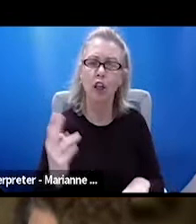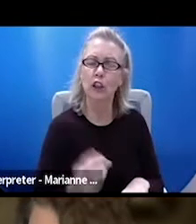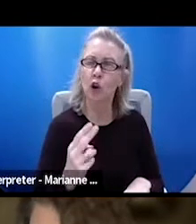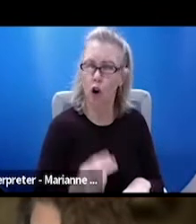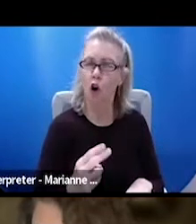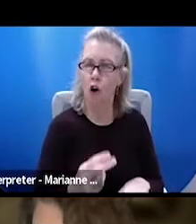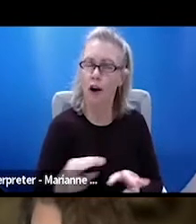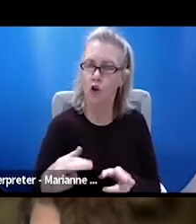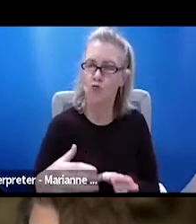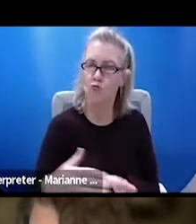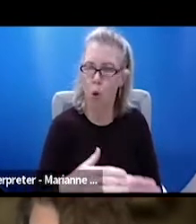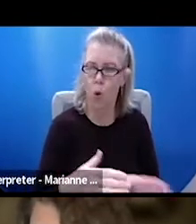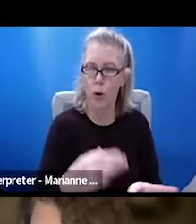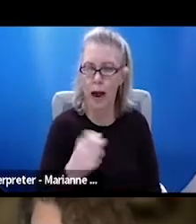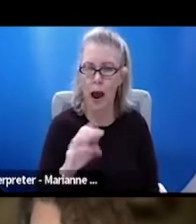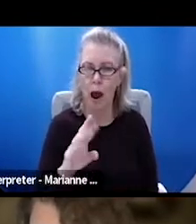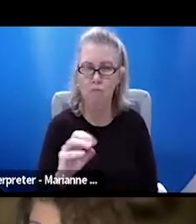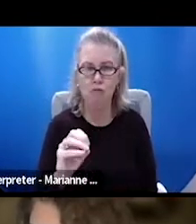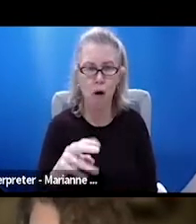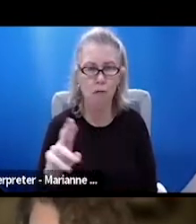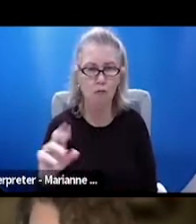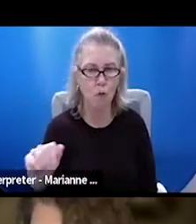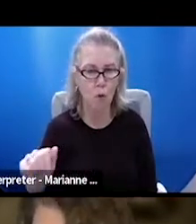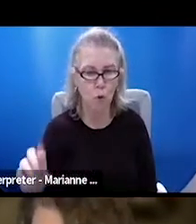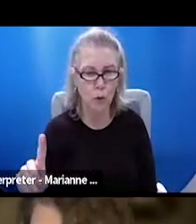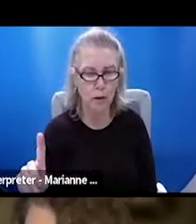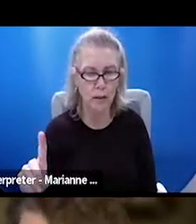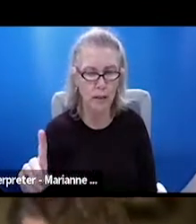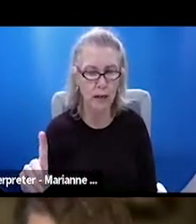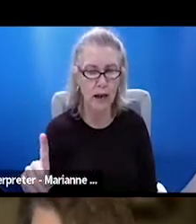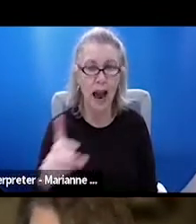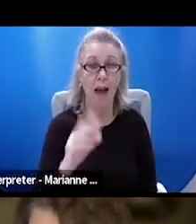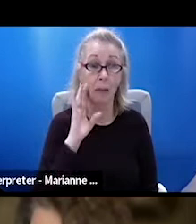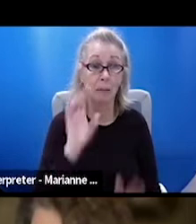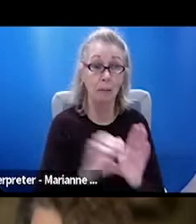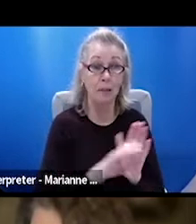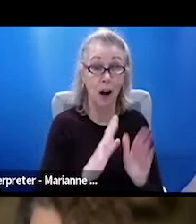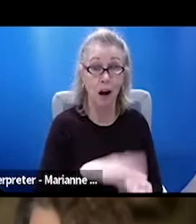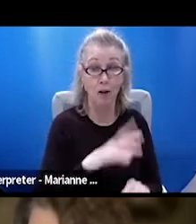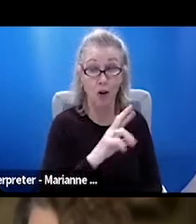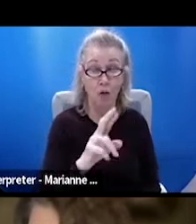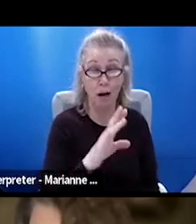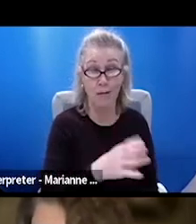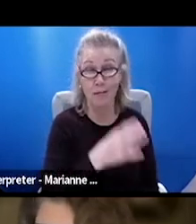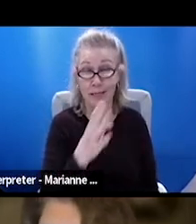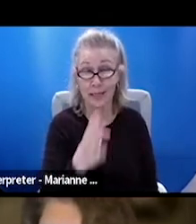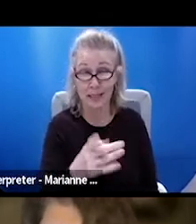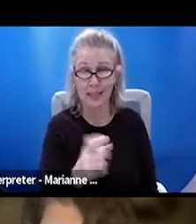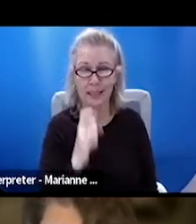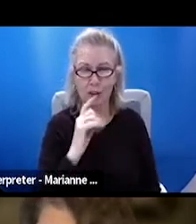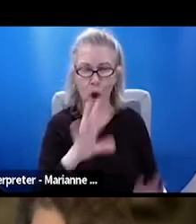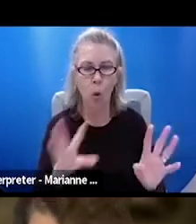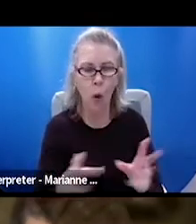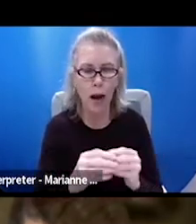Road. And then the house on, the photograph on the right is a wedding